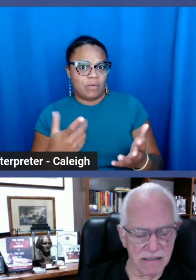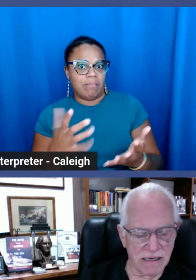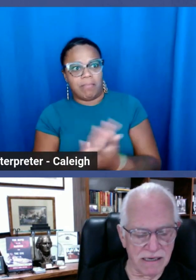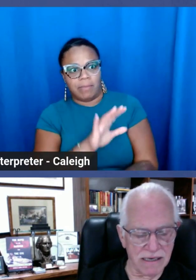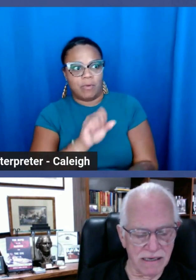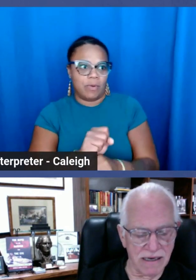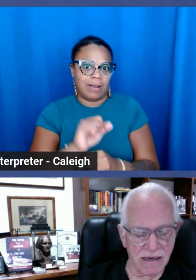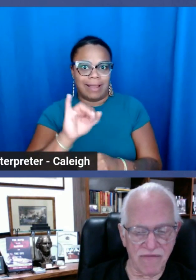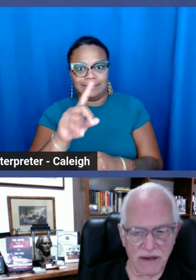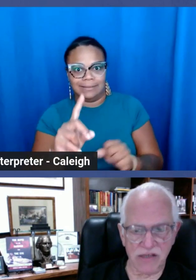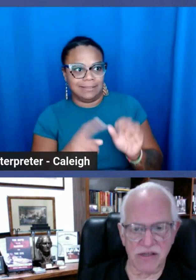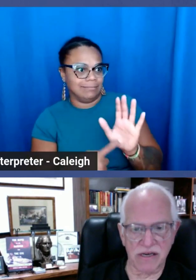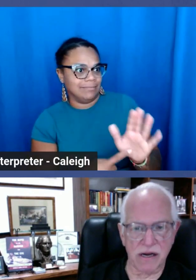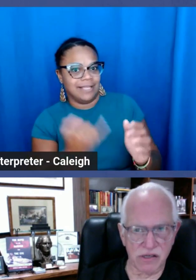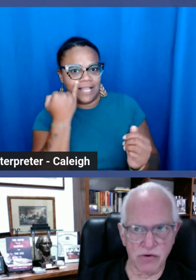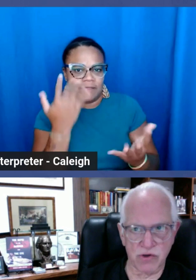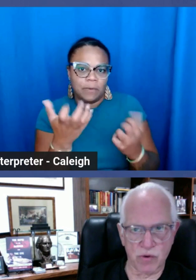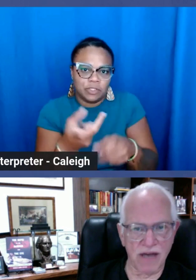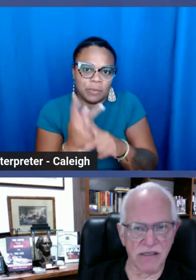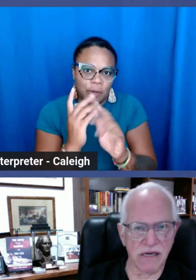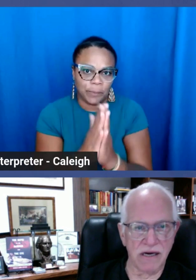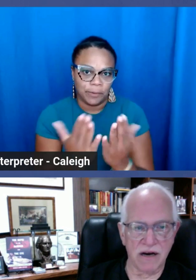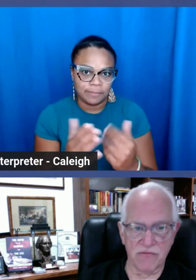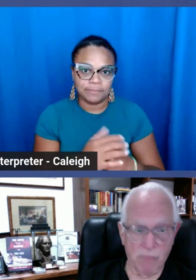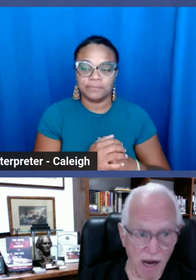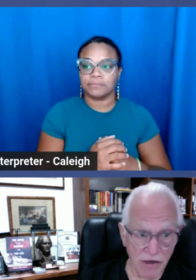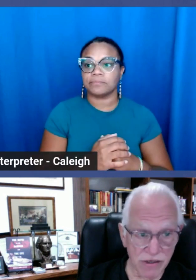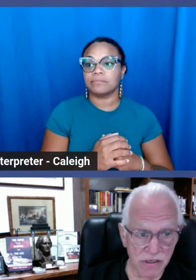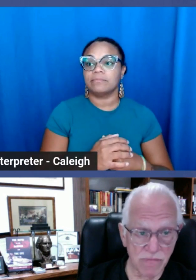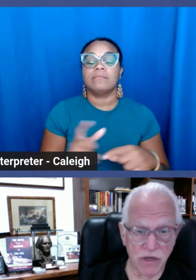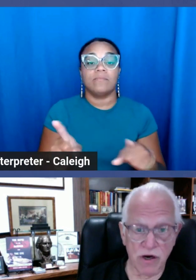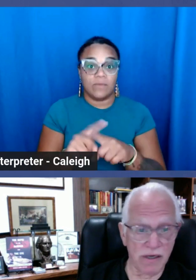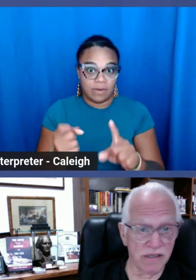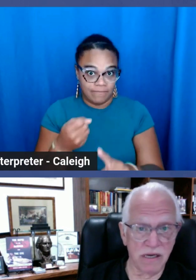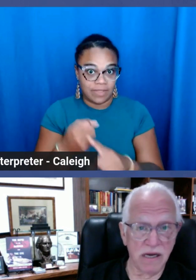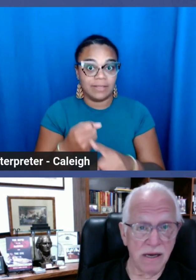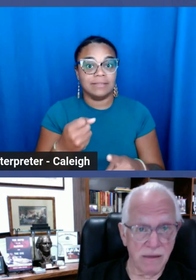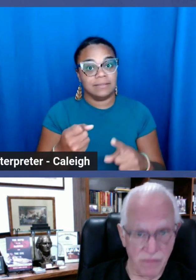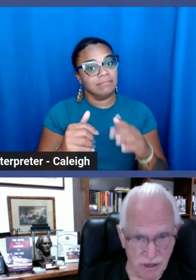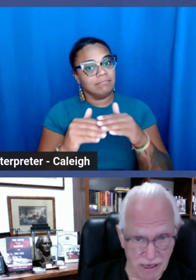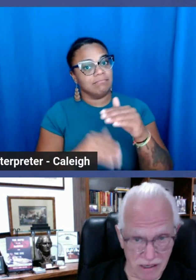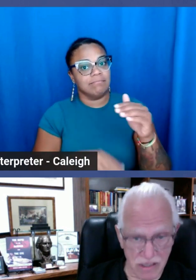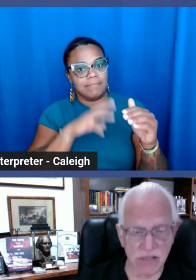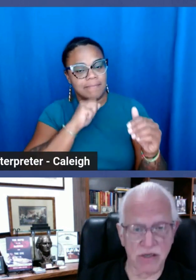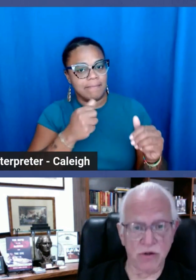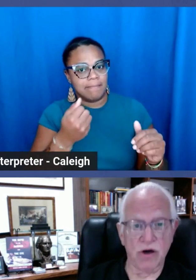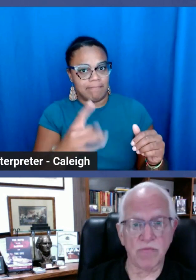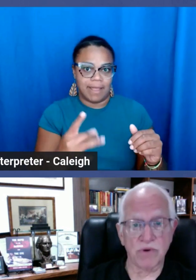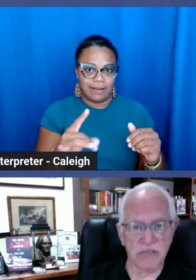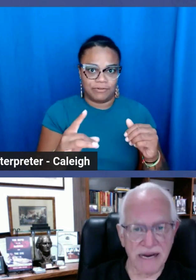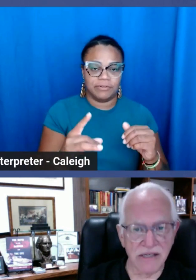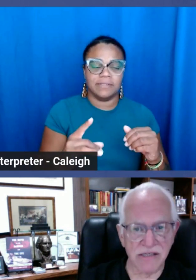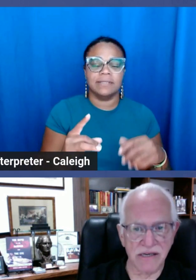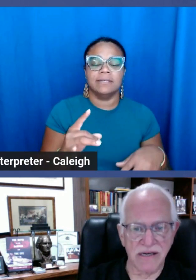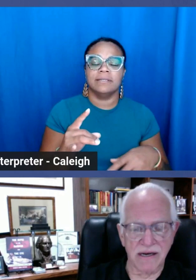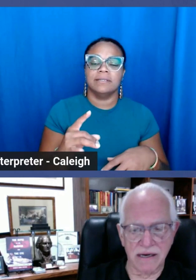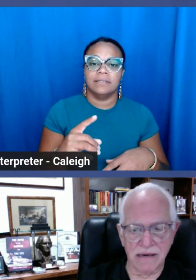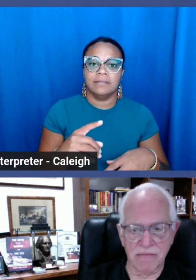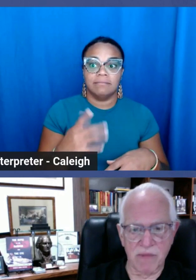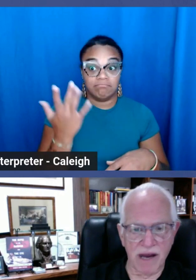It affects the constitutional rights of minors because the existing law